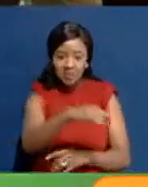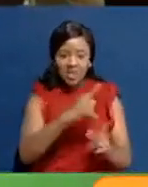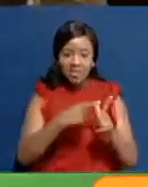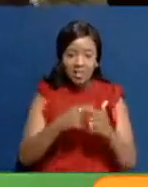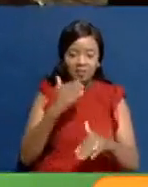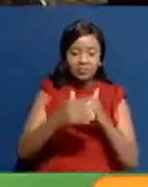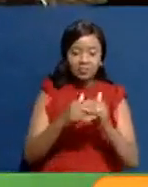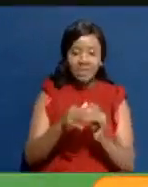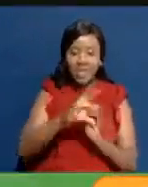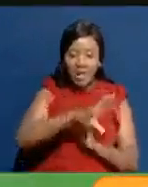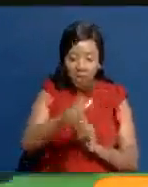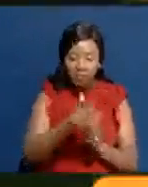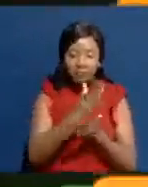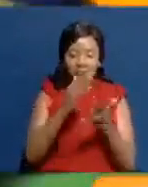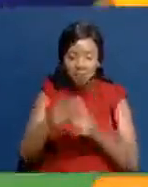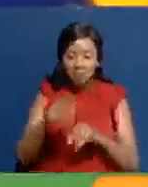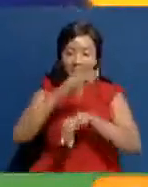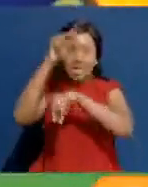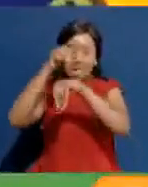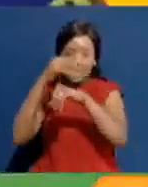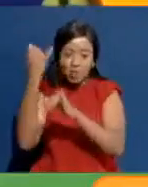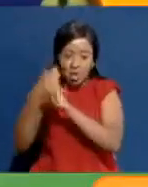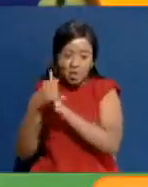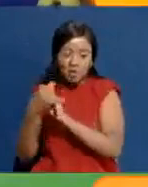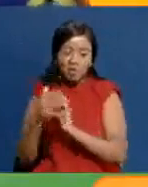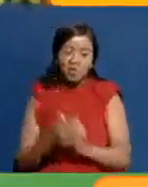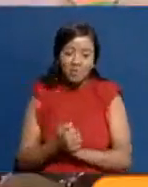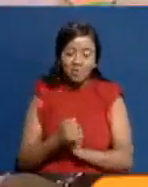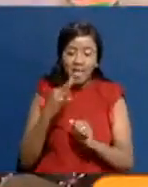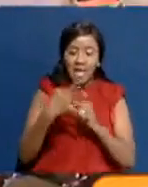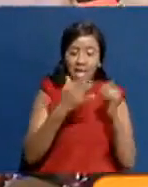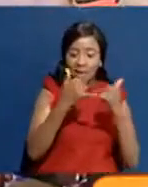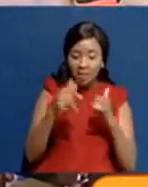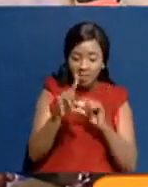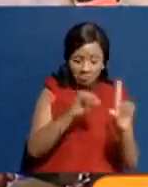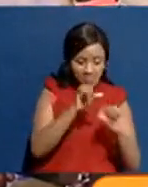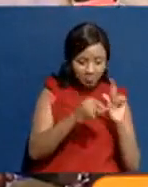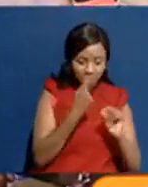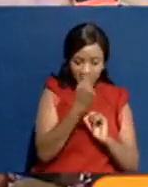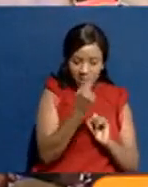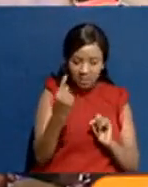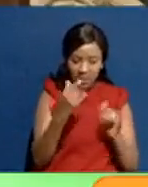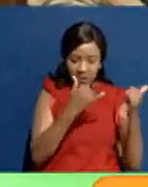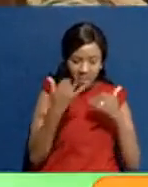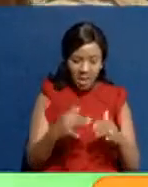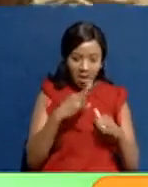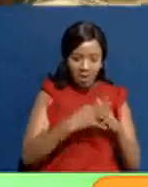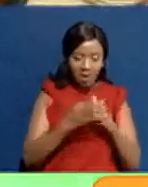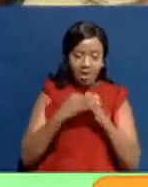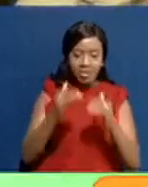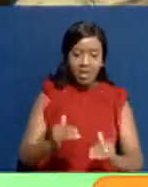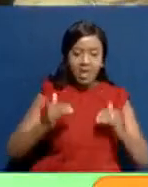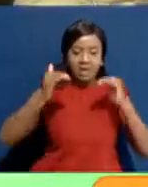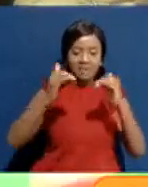sub-county, county and national level for the finals. Eight players will be selected from each table per venue to advance to the